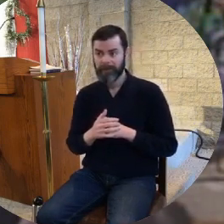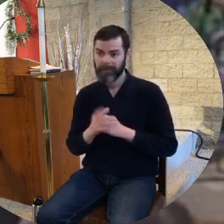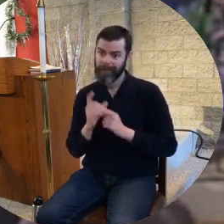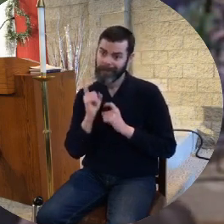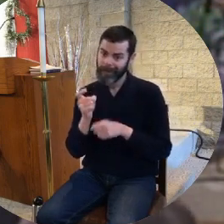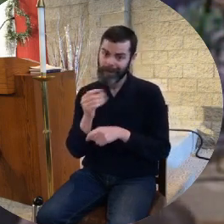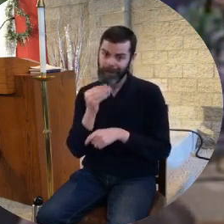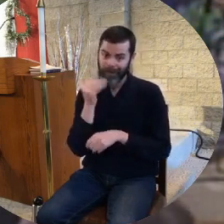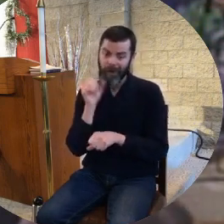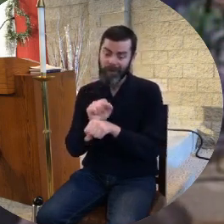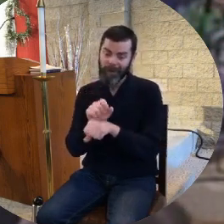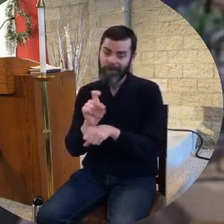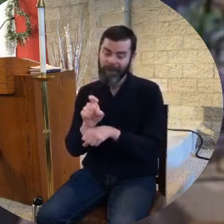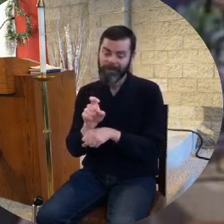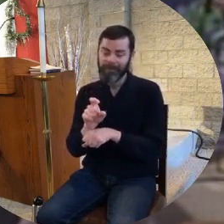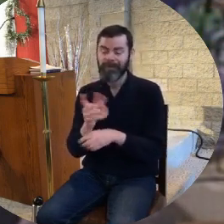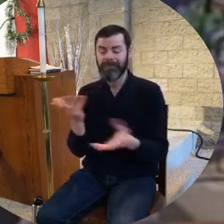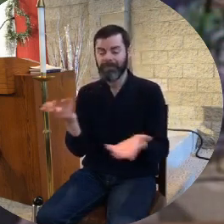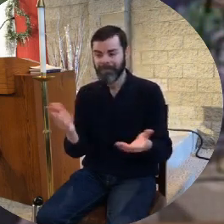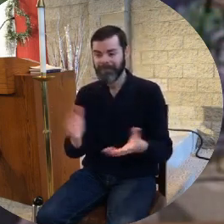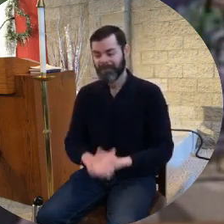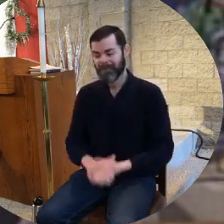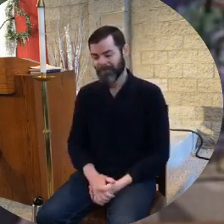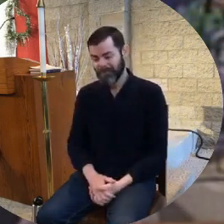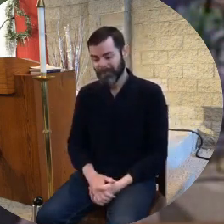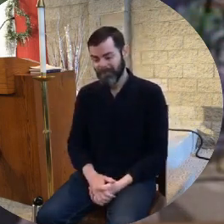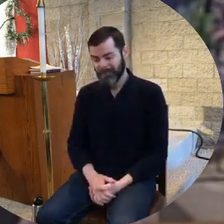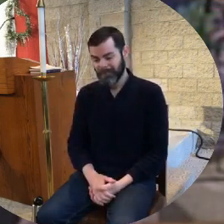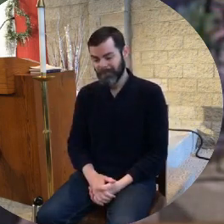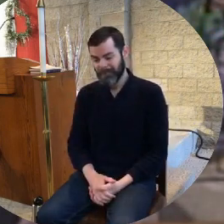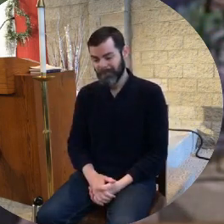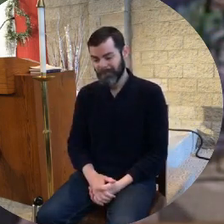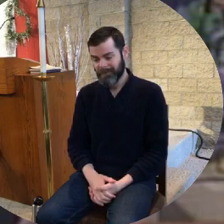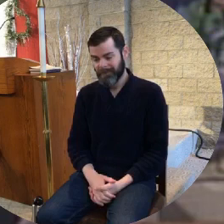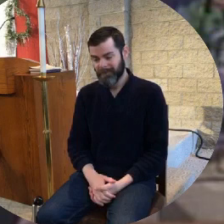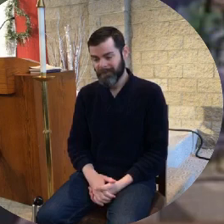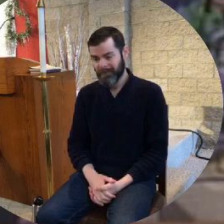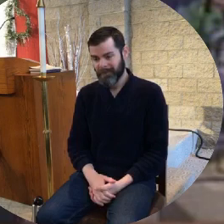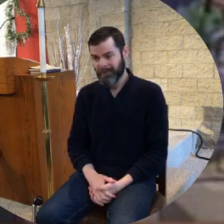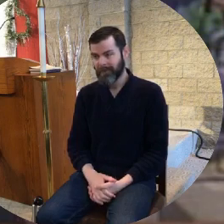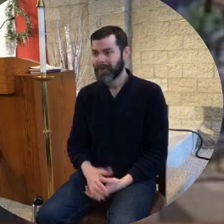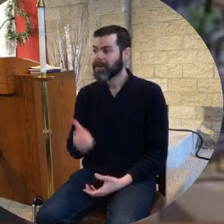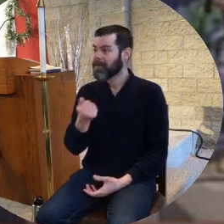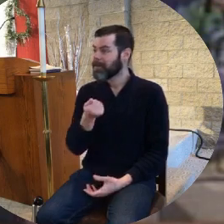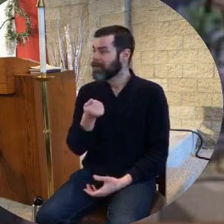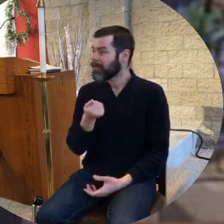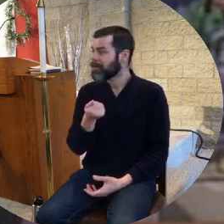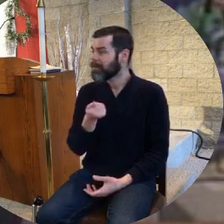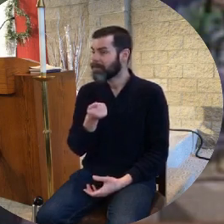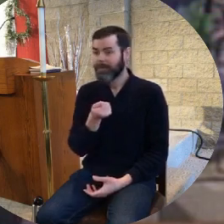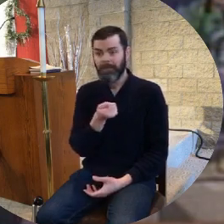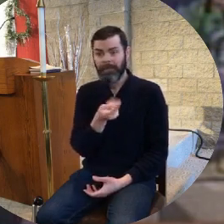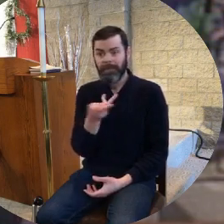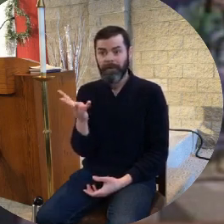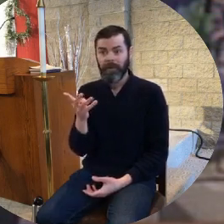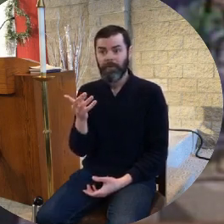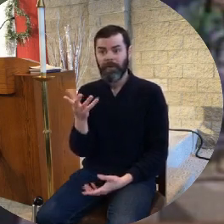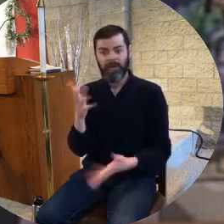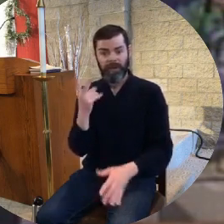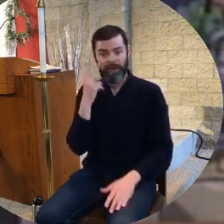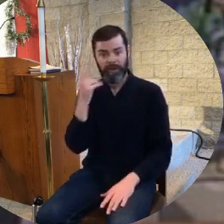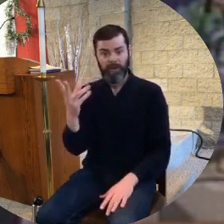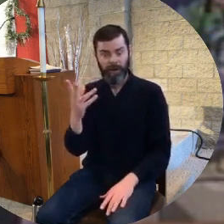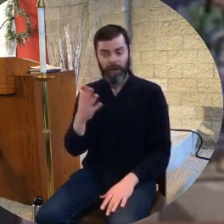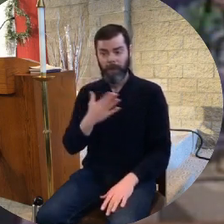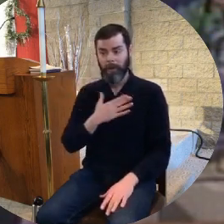is your assignment if you choose to accept it. I want you to like very much, and those several of you, by the way, when I showed my vision board last week, many of you